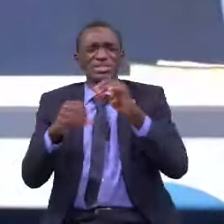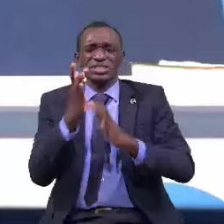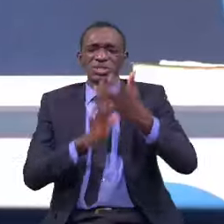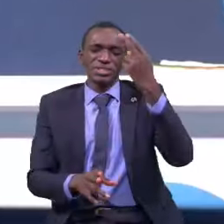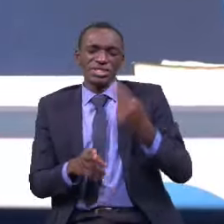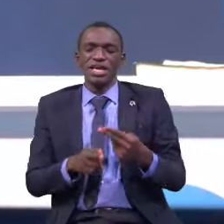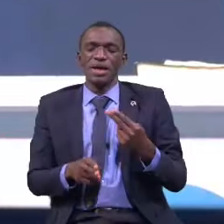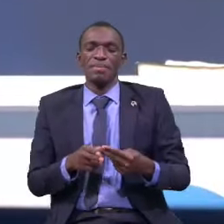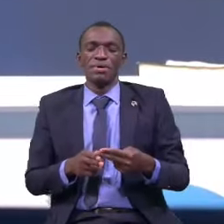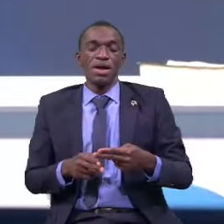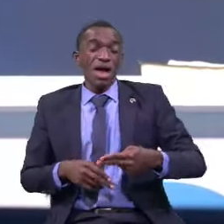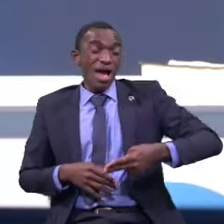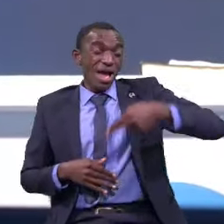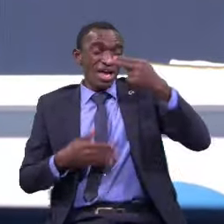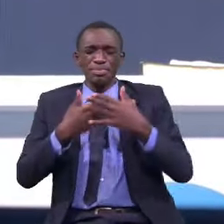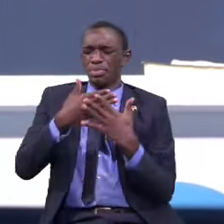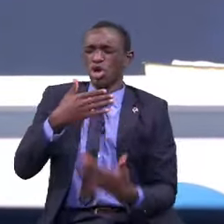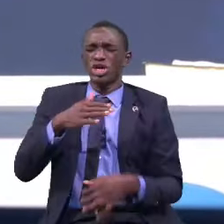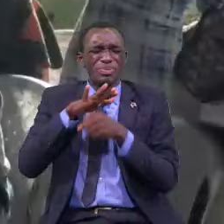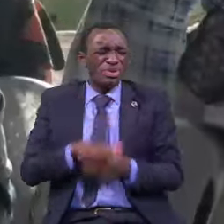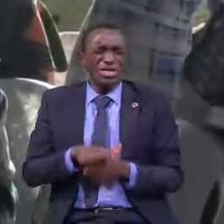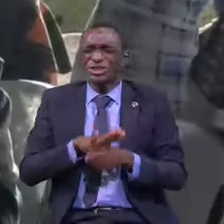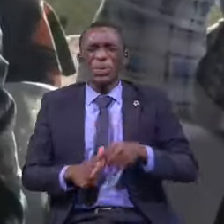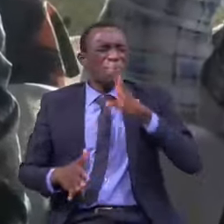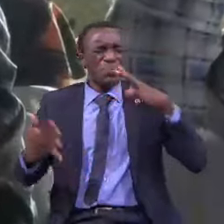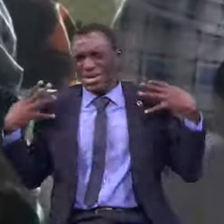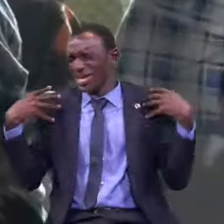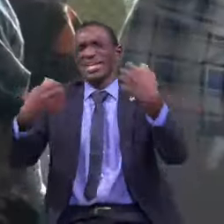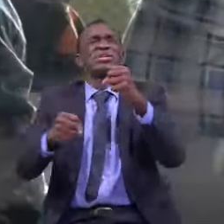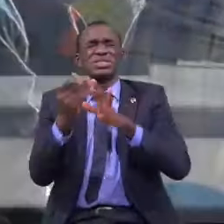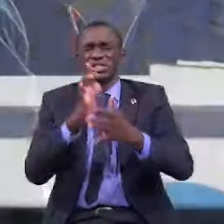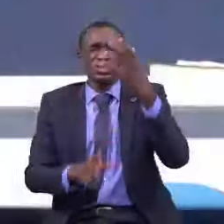High blood pressure, be healed in Jesus' name.